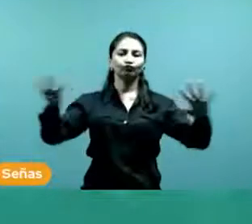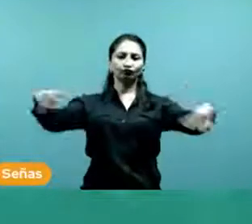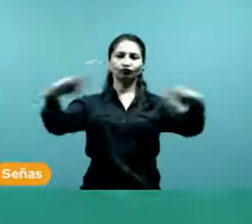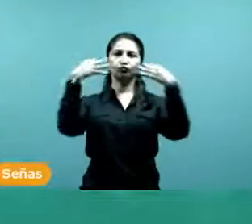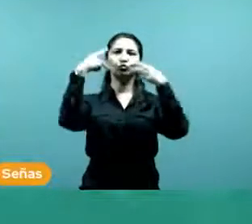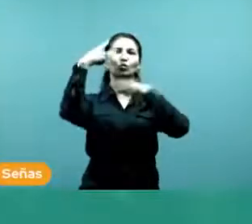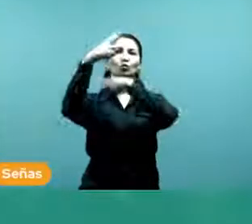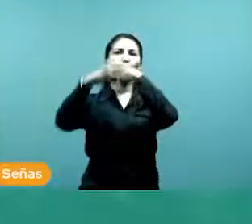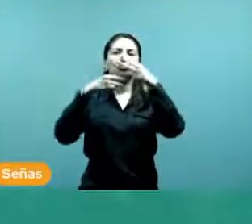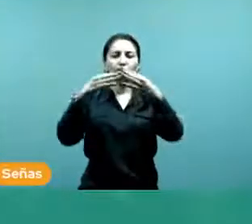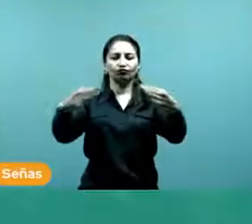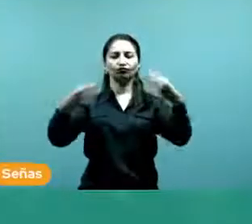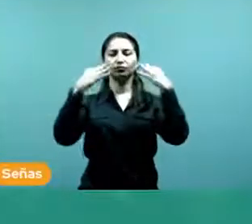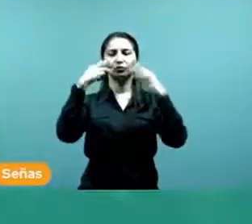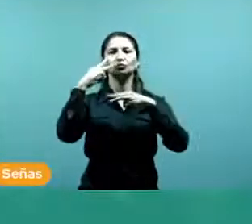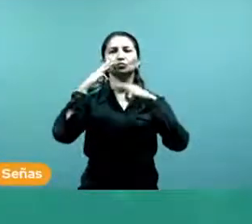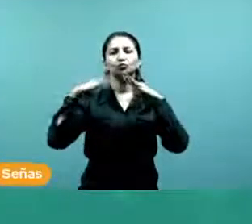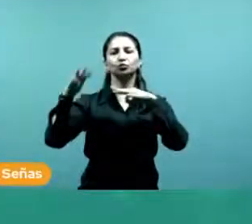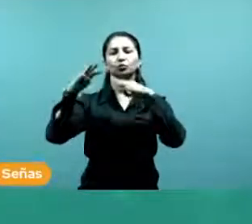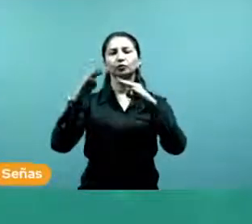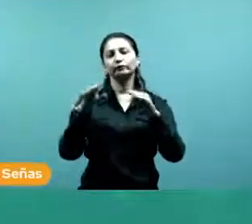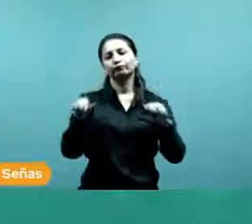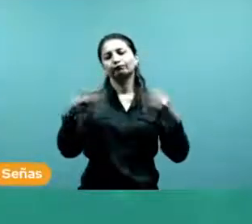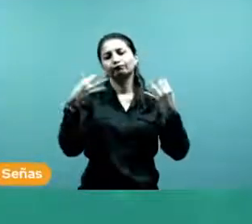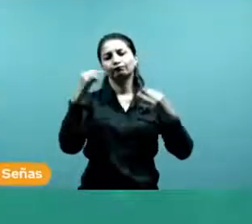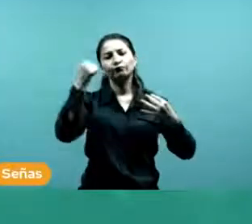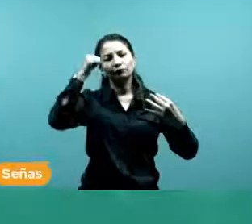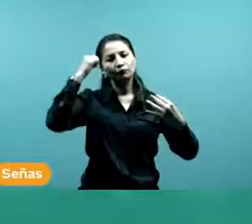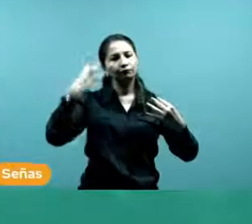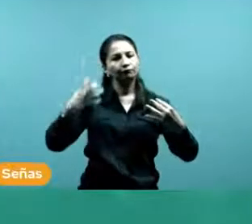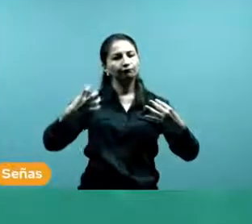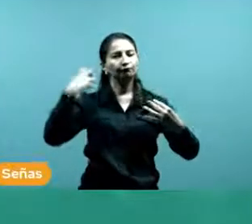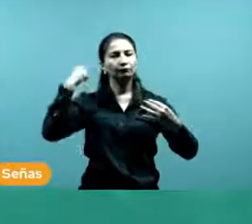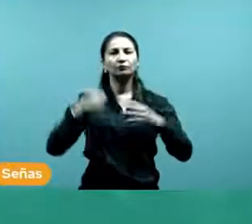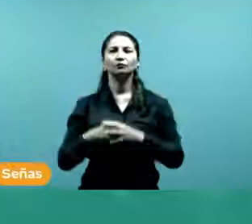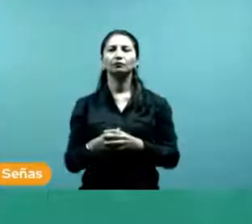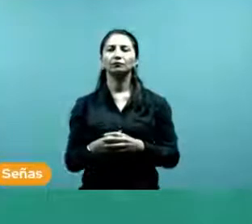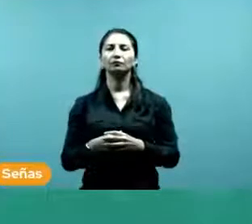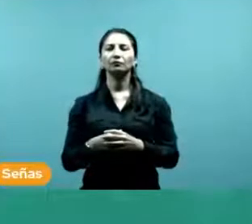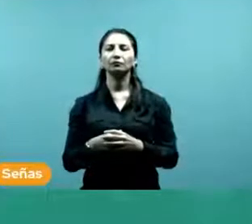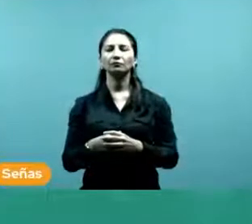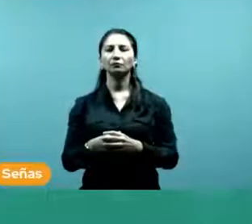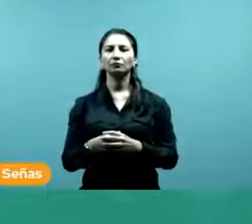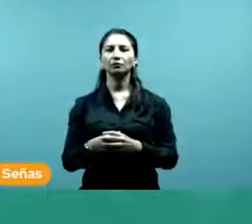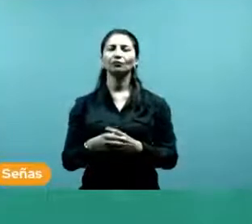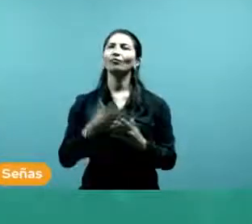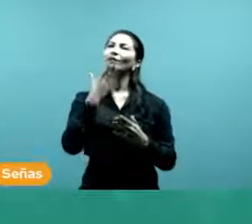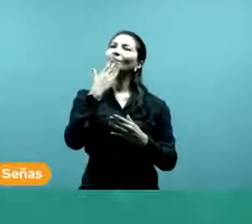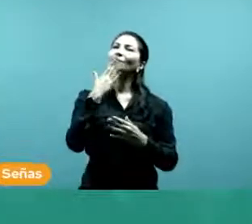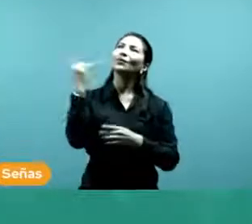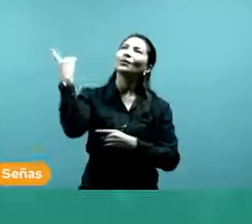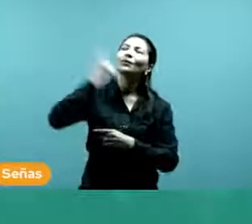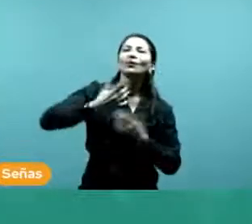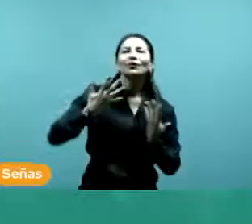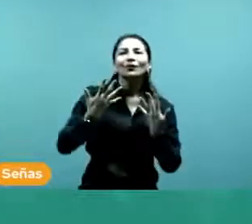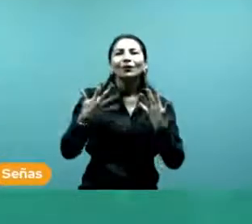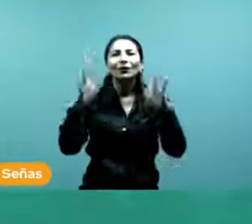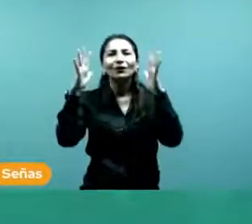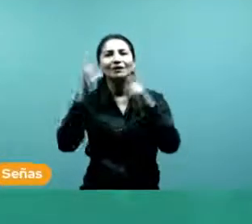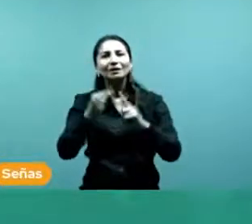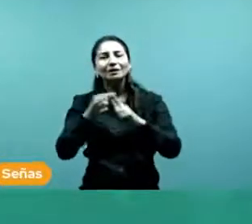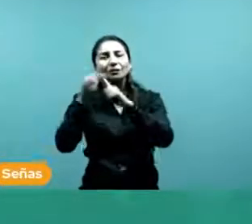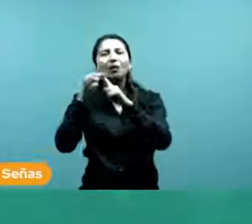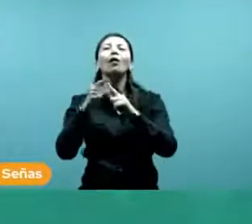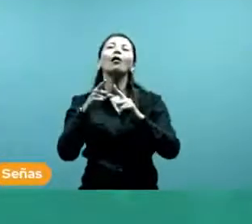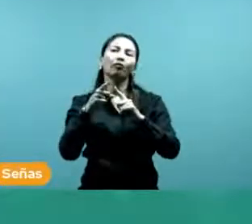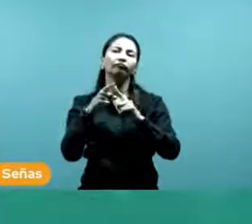is at the memorial with the stories of the survivors. So this is where we can also tell